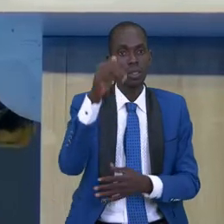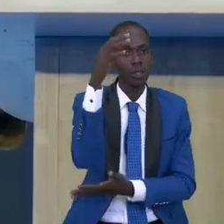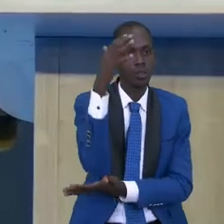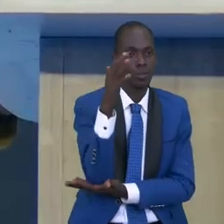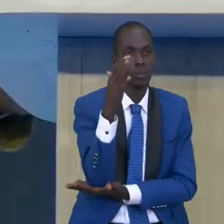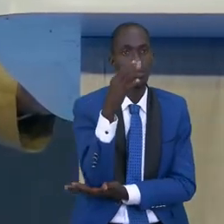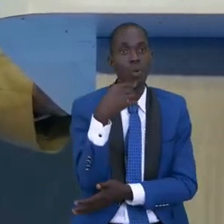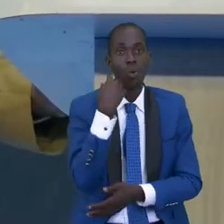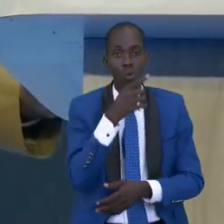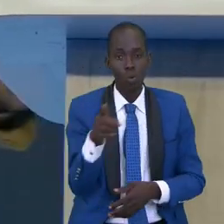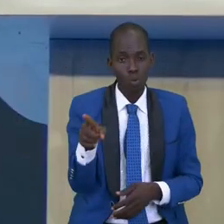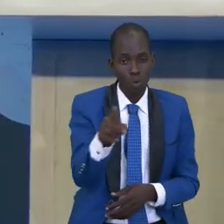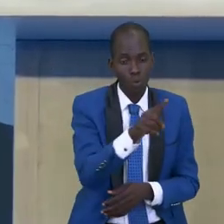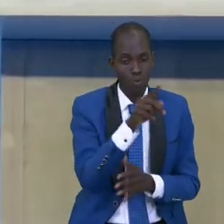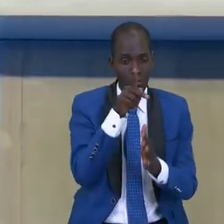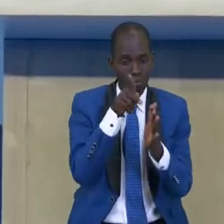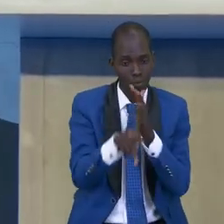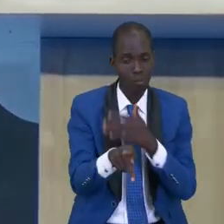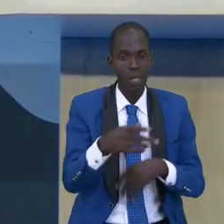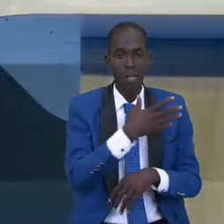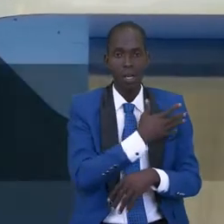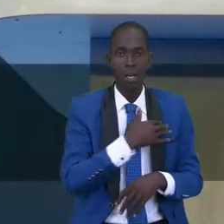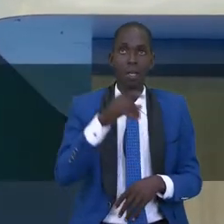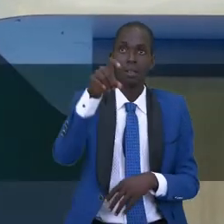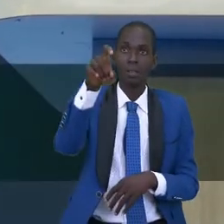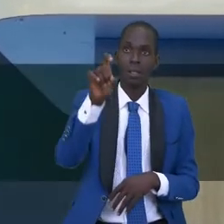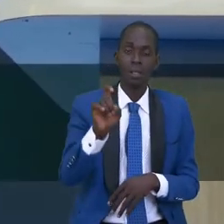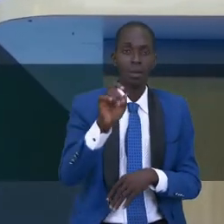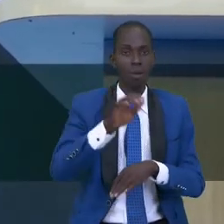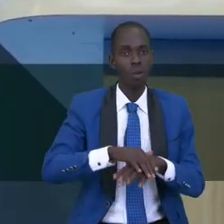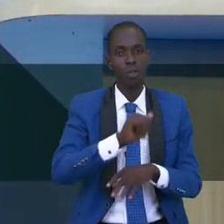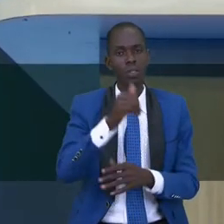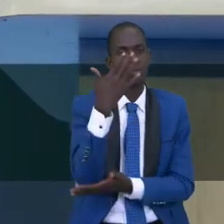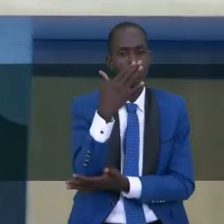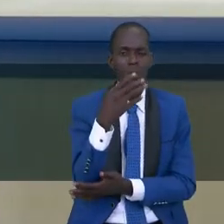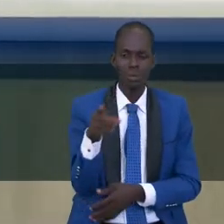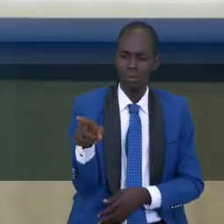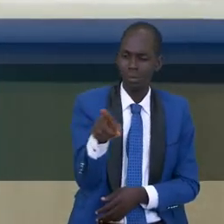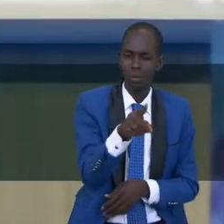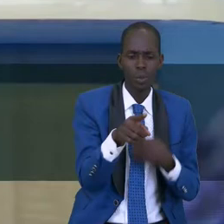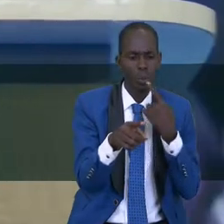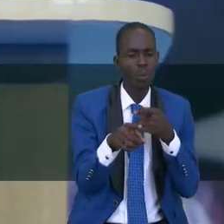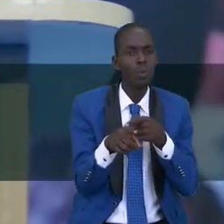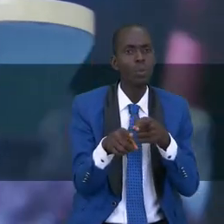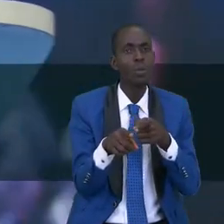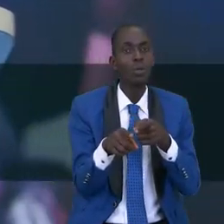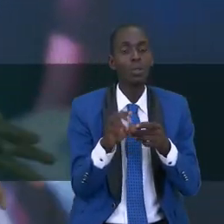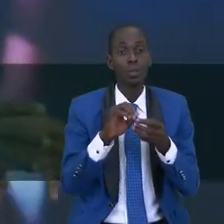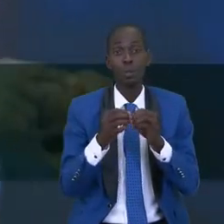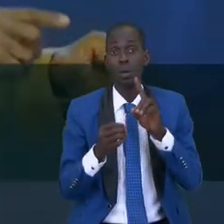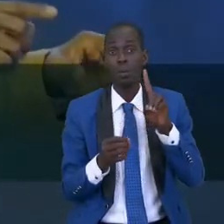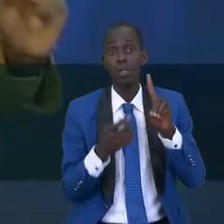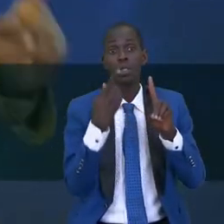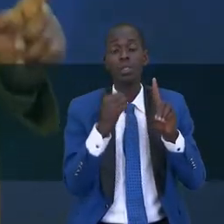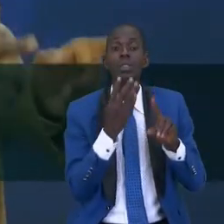slew and hanged on a tree. Ye, who are those people? Number one, the